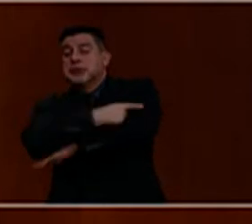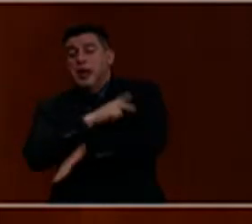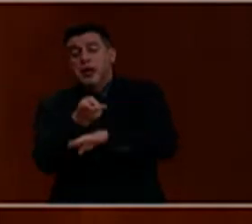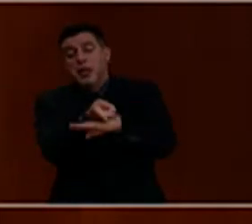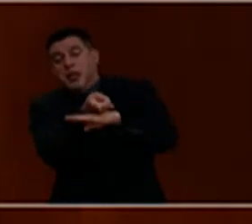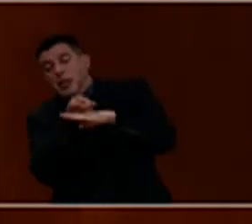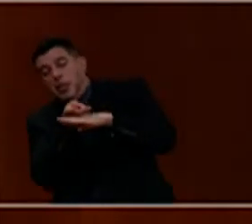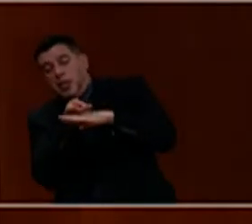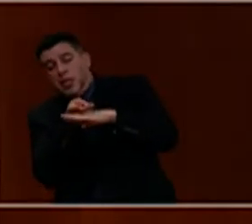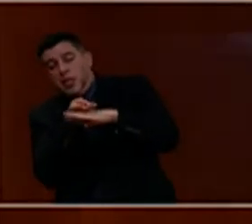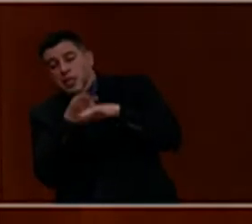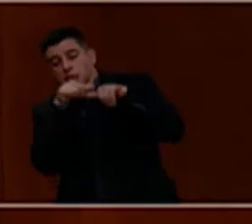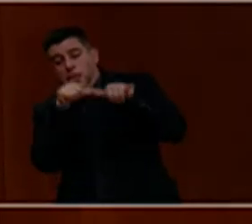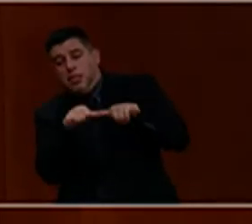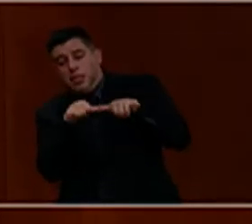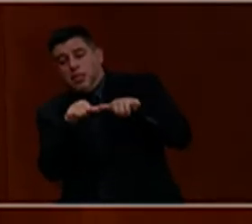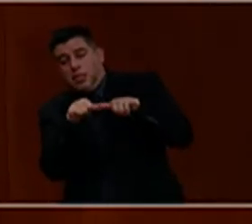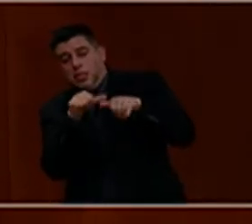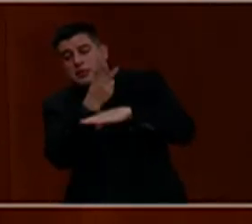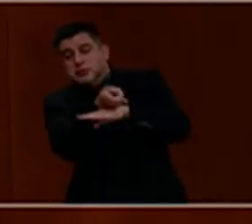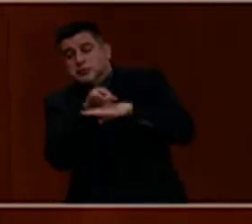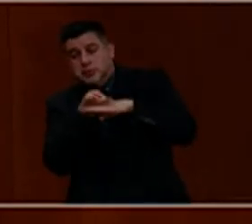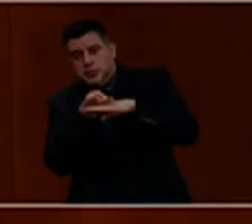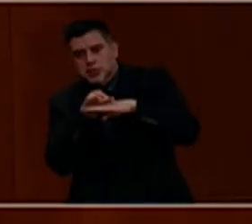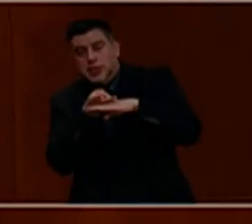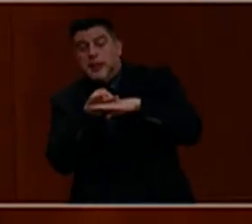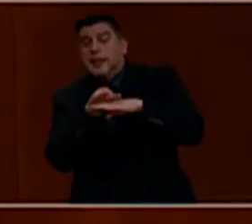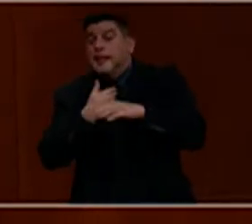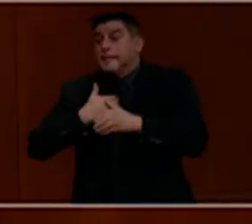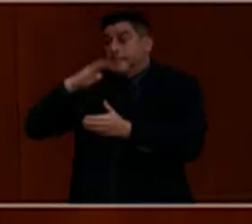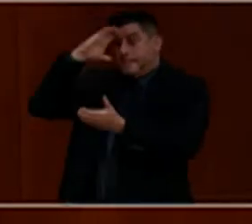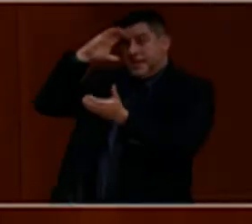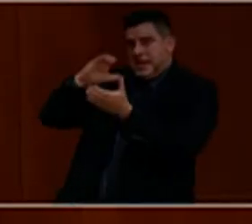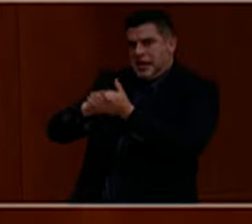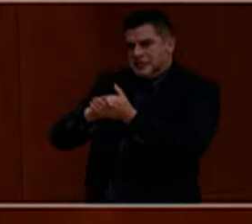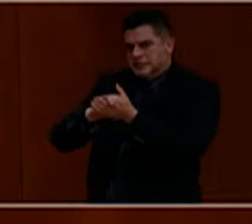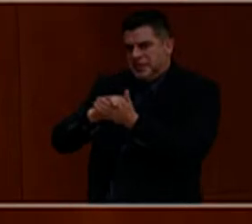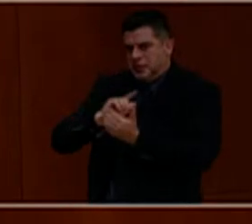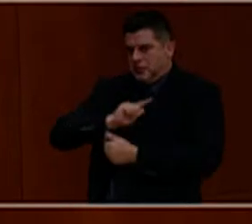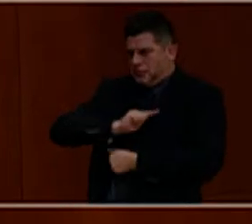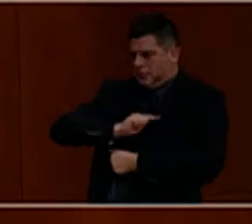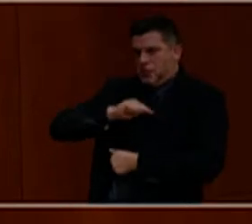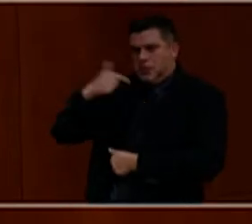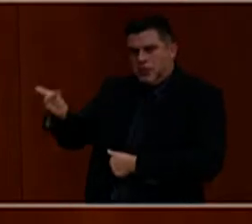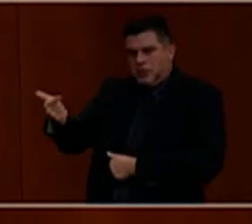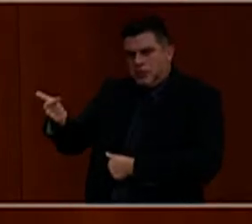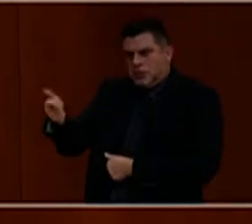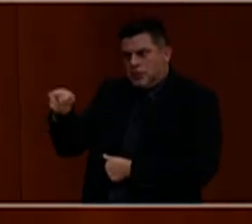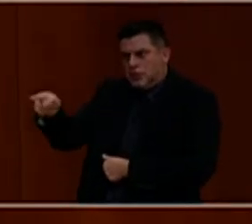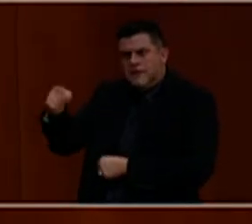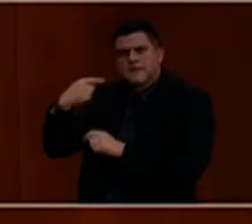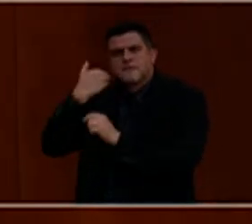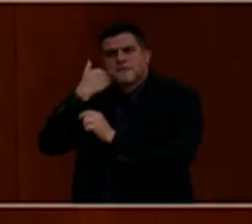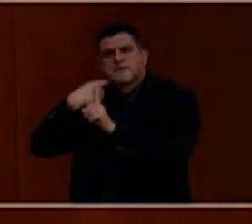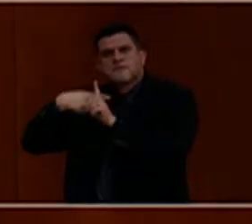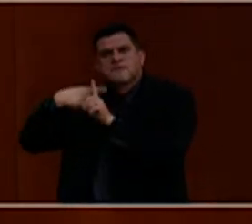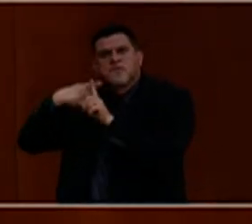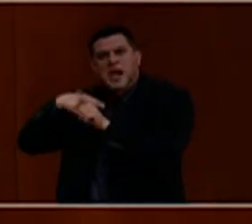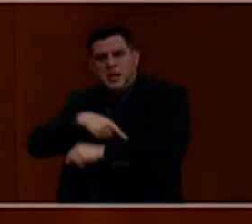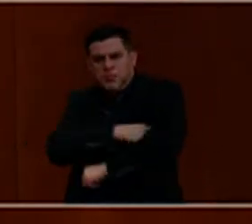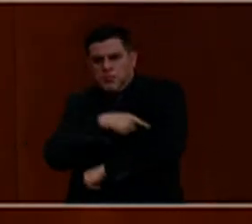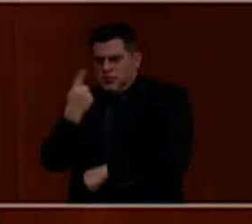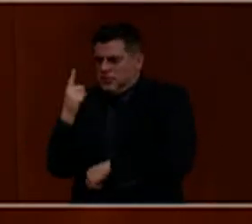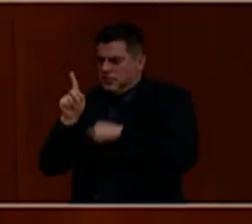my mother both began running fevers and started their COVID journey, so to speak. And